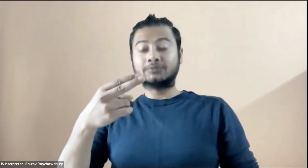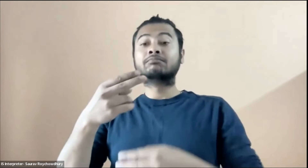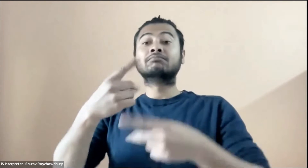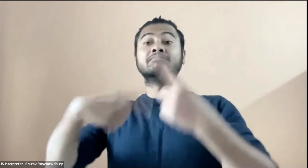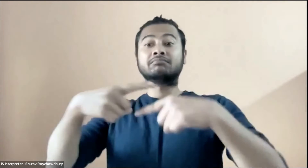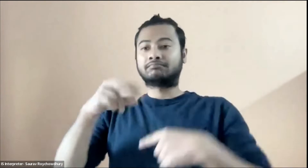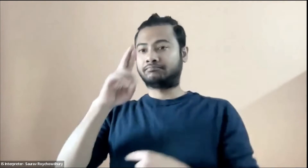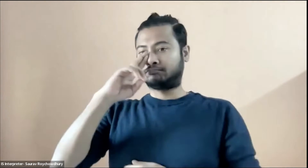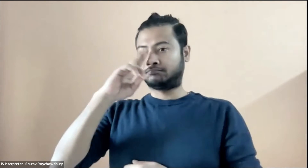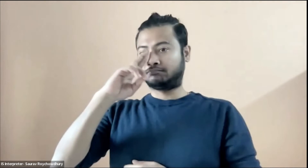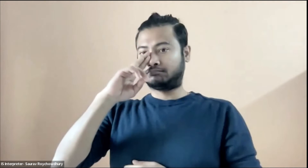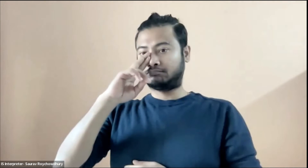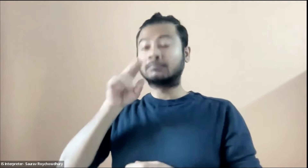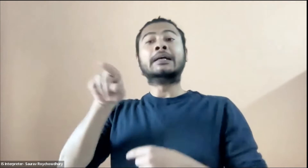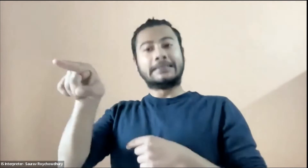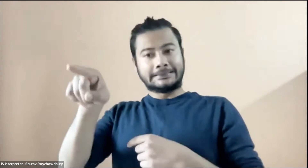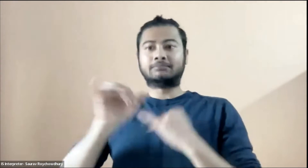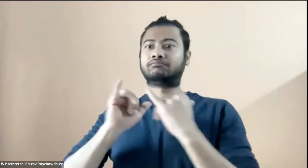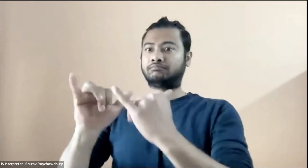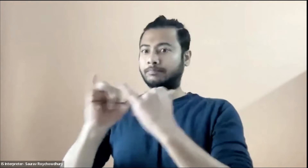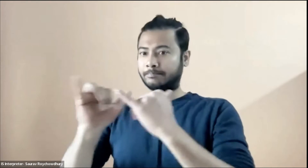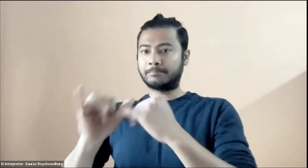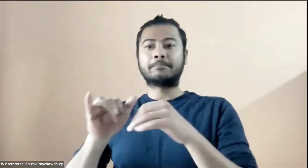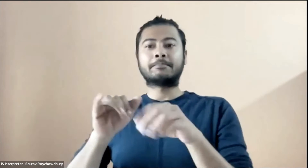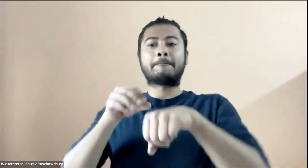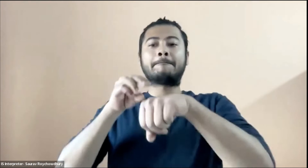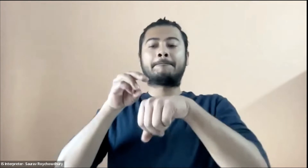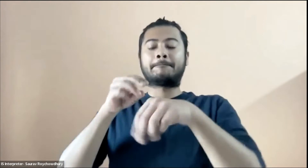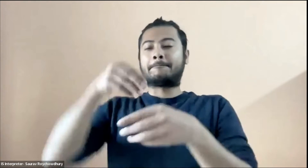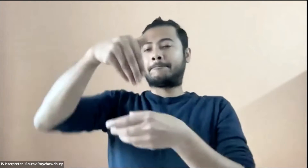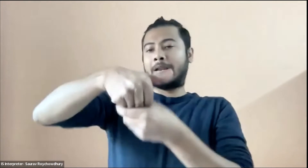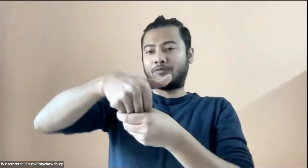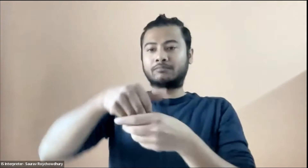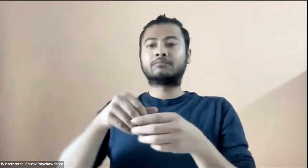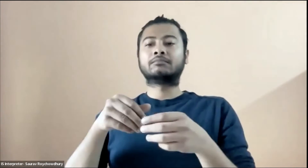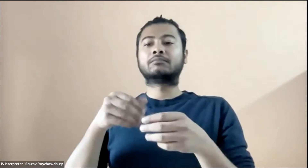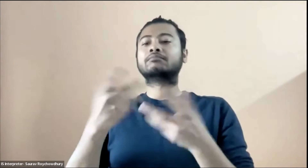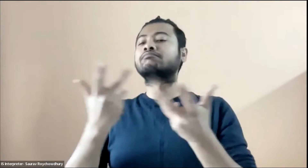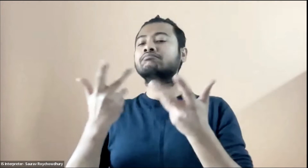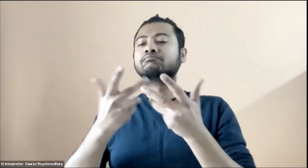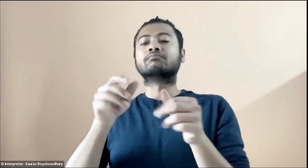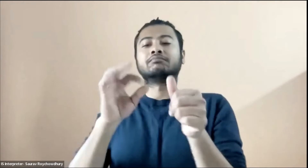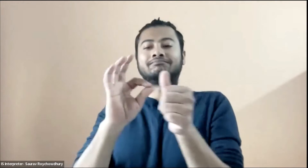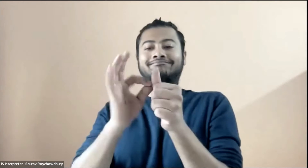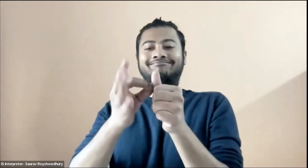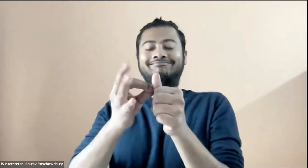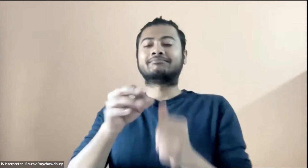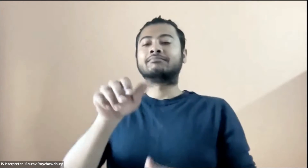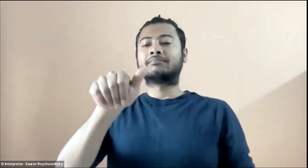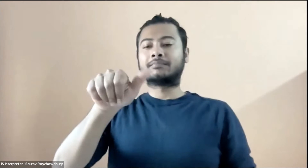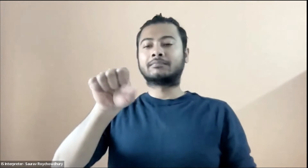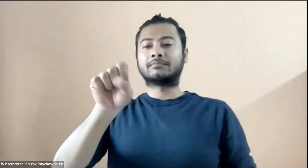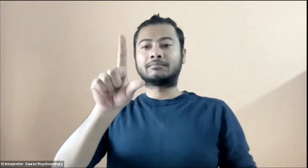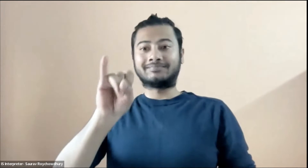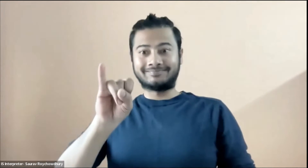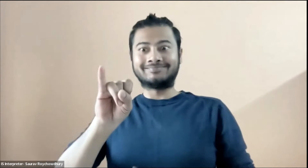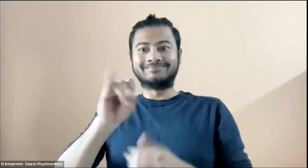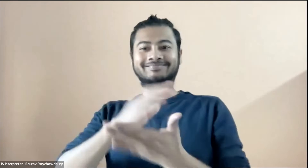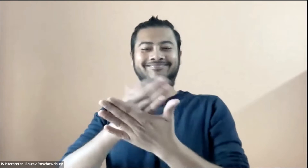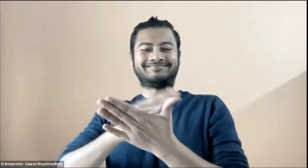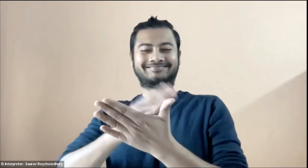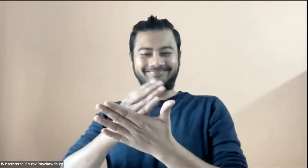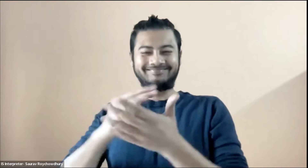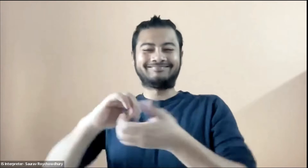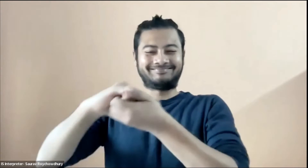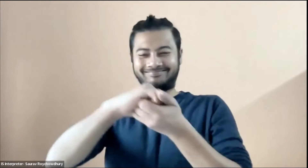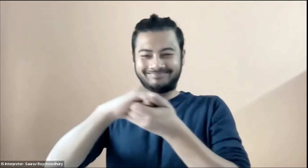for various organizations. So we're very grateful to have both Saurav and Rajesh joining us today to ensure inclusion